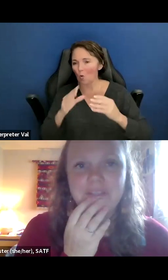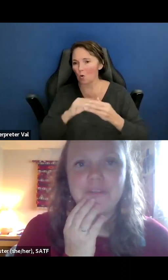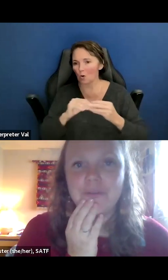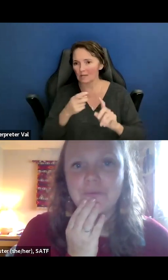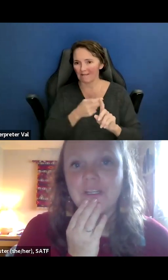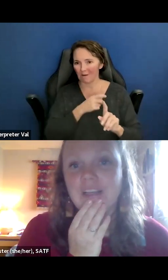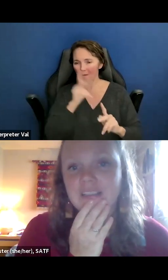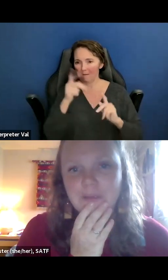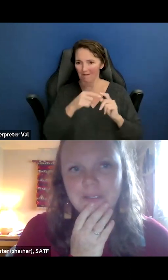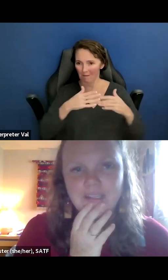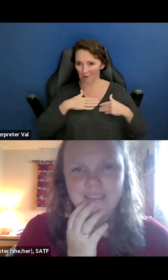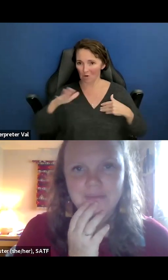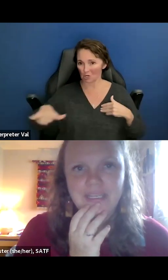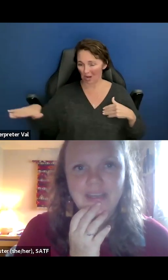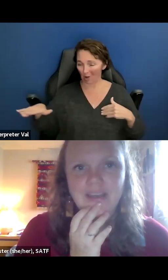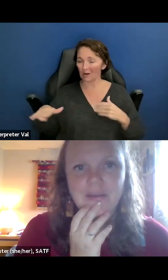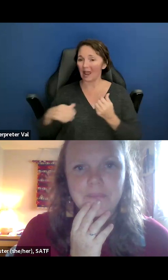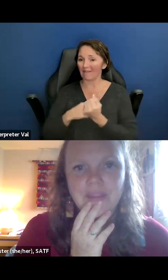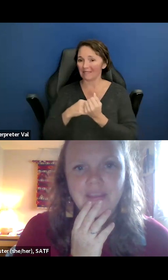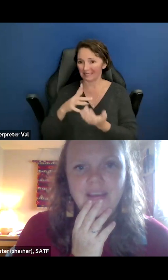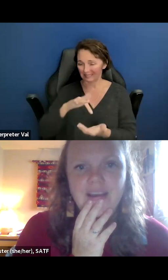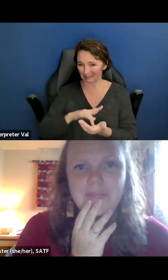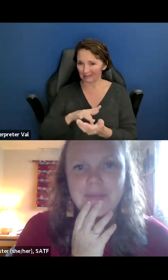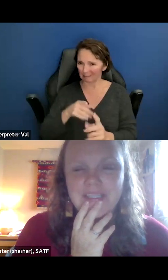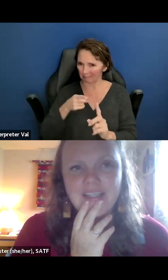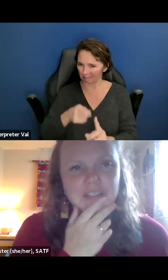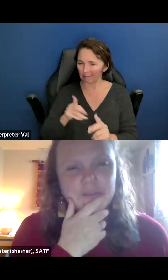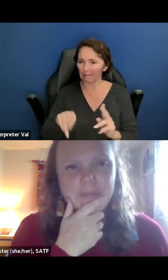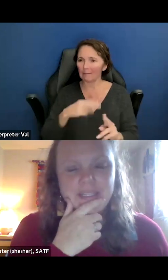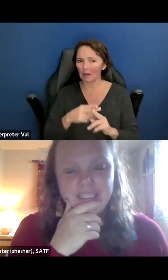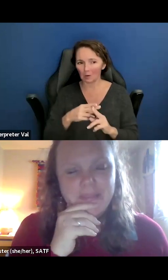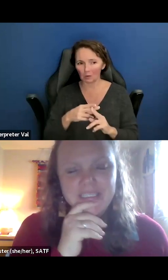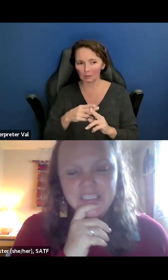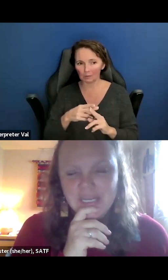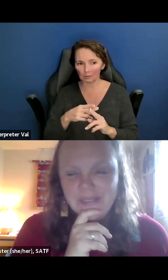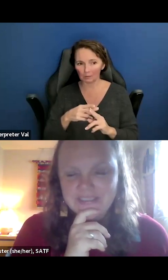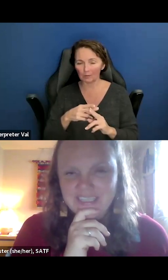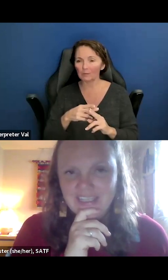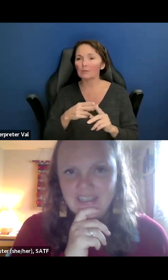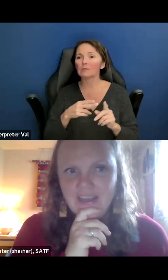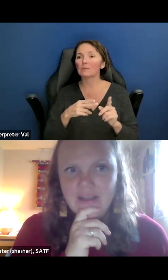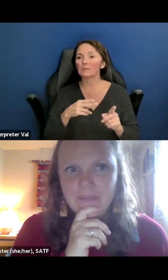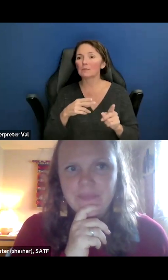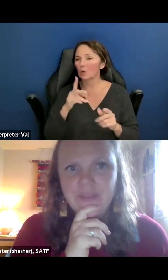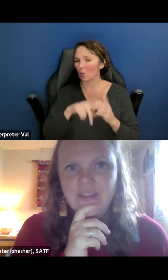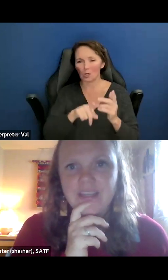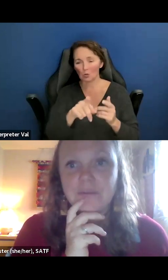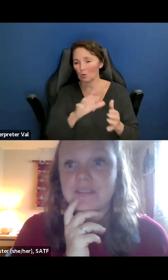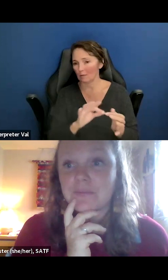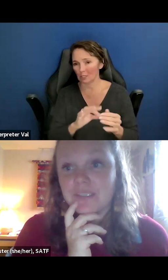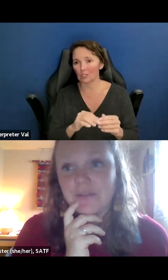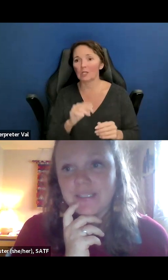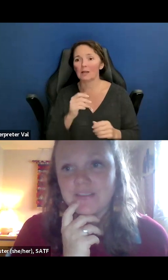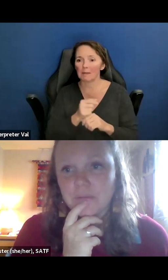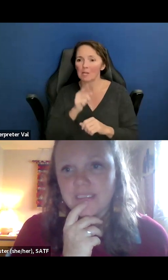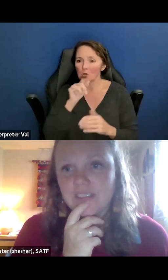share, if you were not at the webinar last week, maybe Eli, you can drop that link back in the chat box again. There were